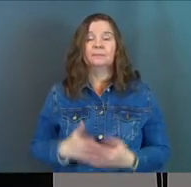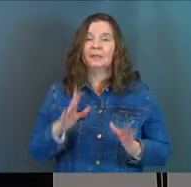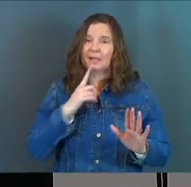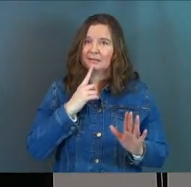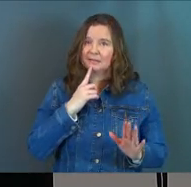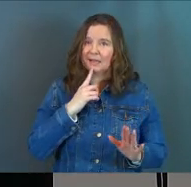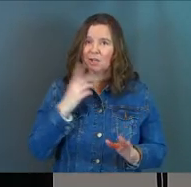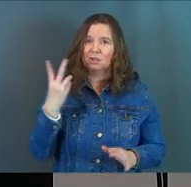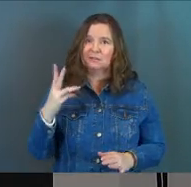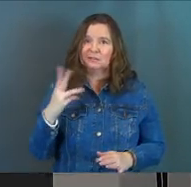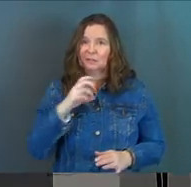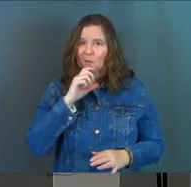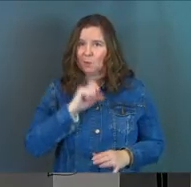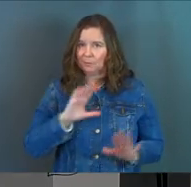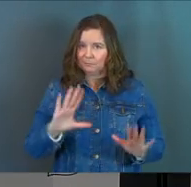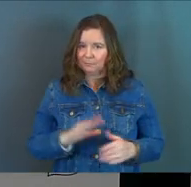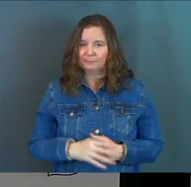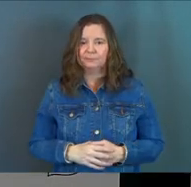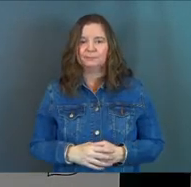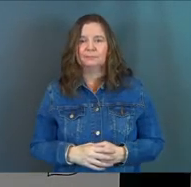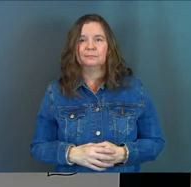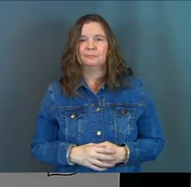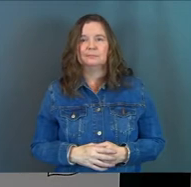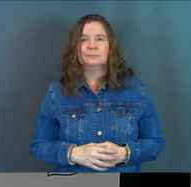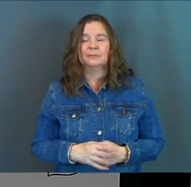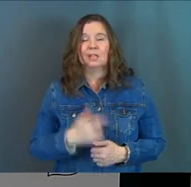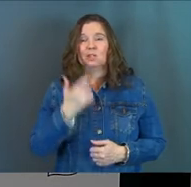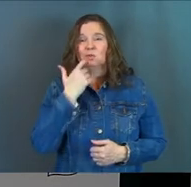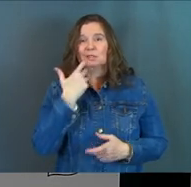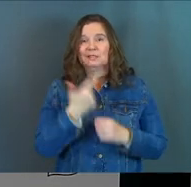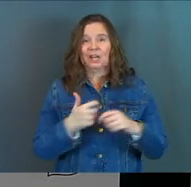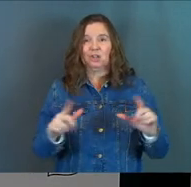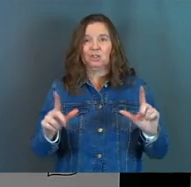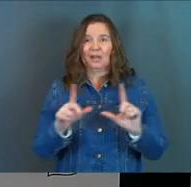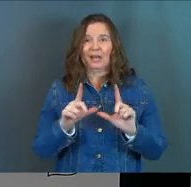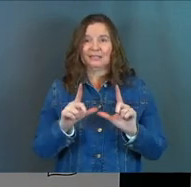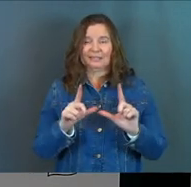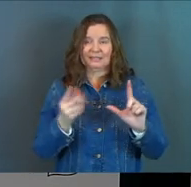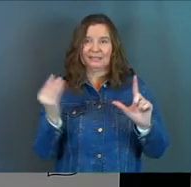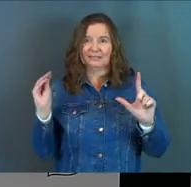Let's say you're a 16-year-old and you just got your license.